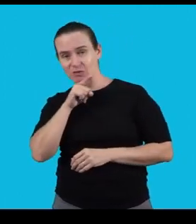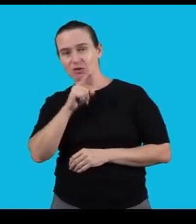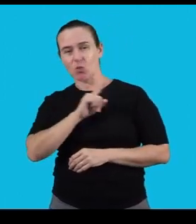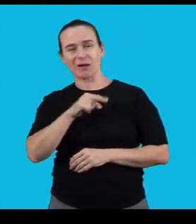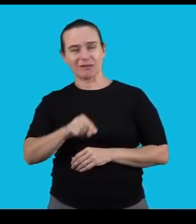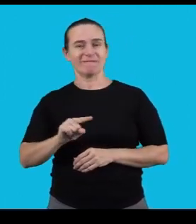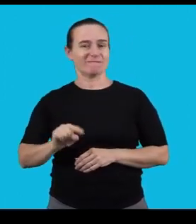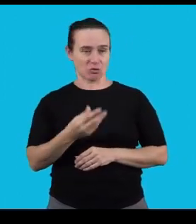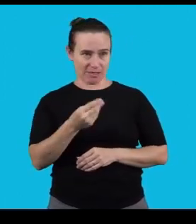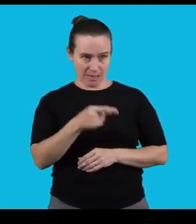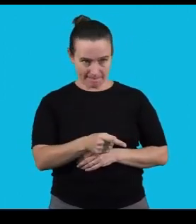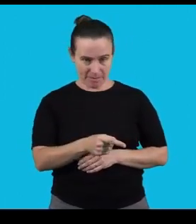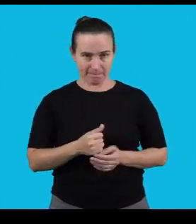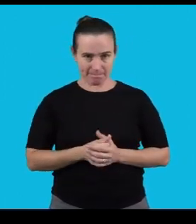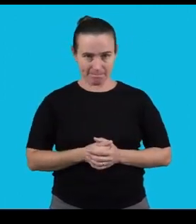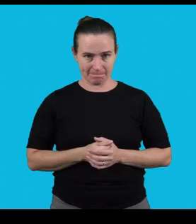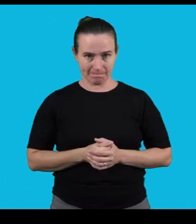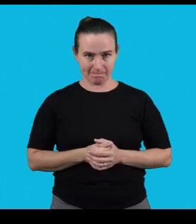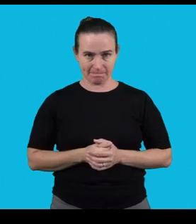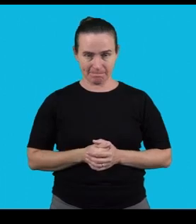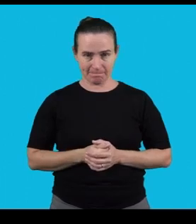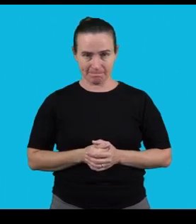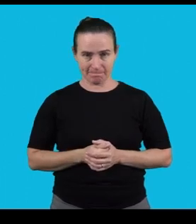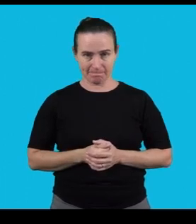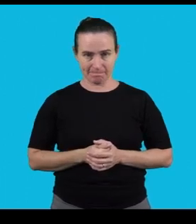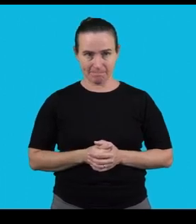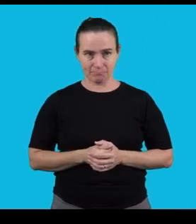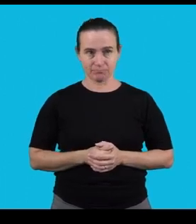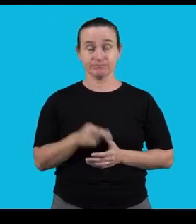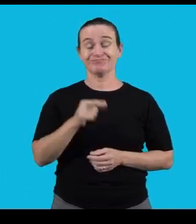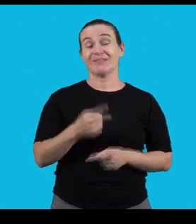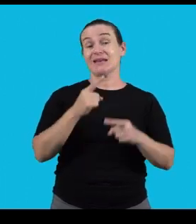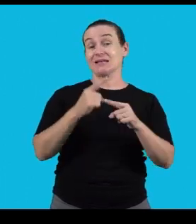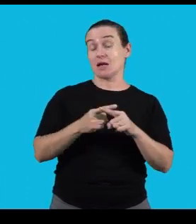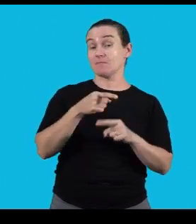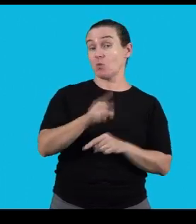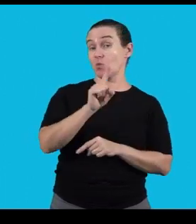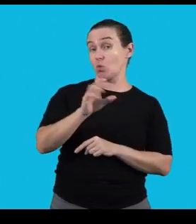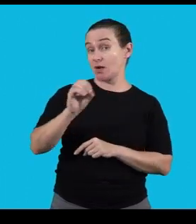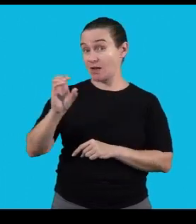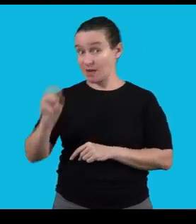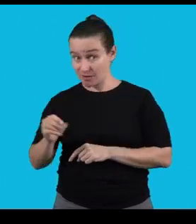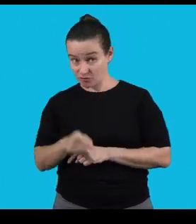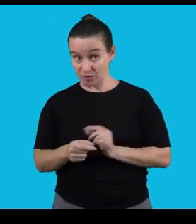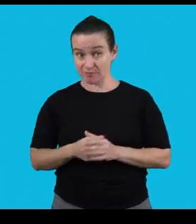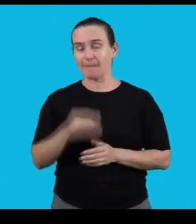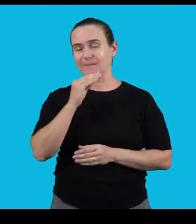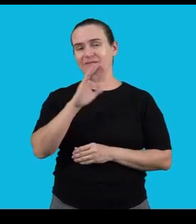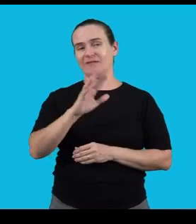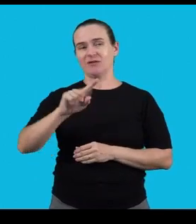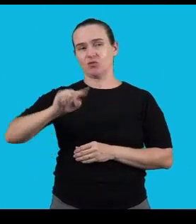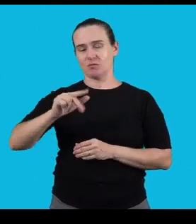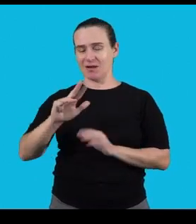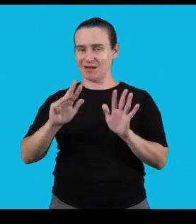by 85,000. 85,000 is the initial one for 2014, and multiplied by